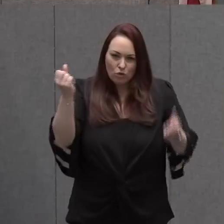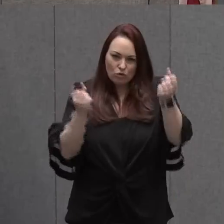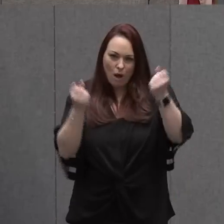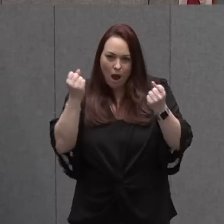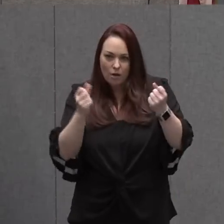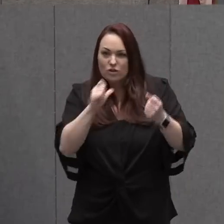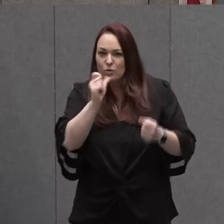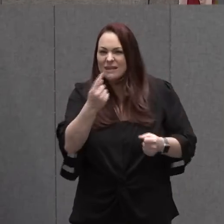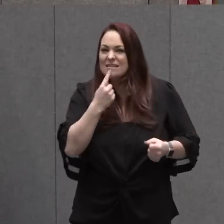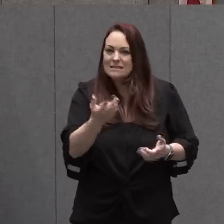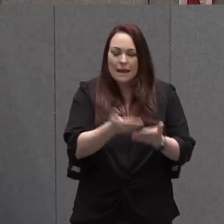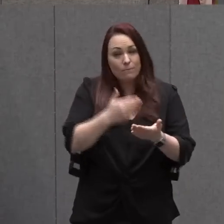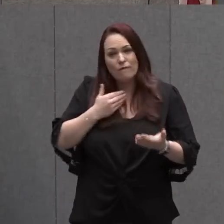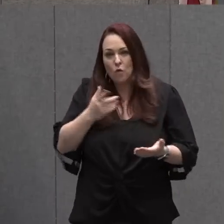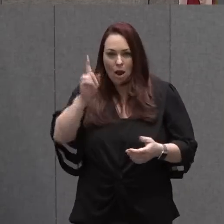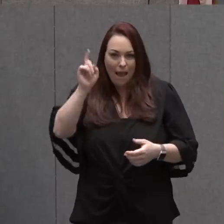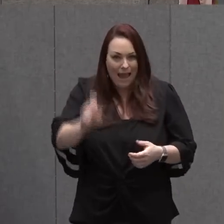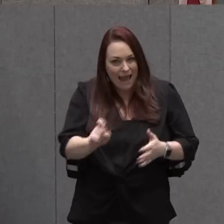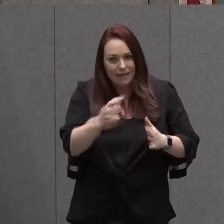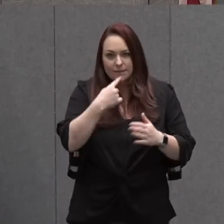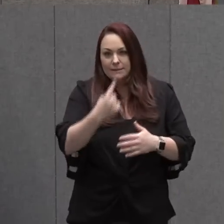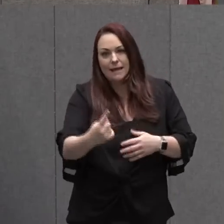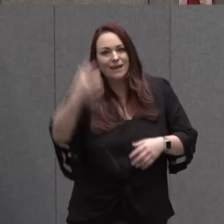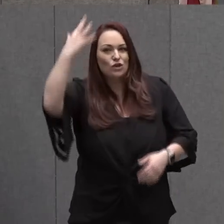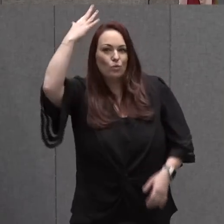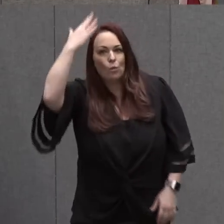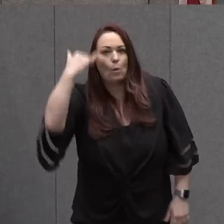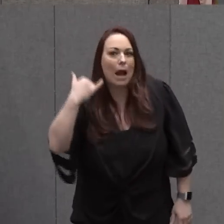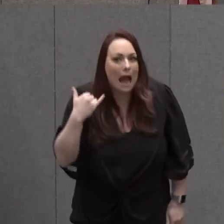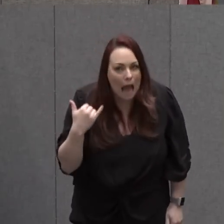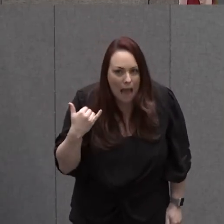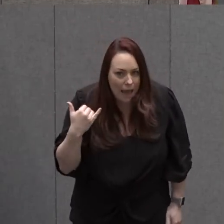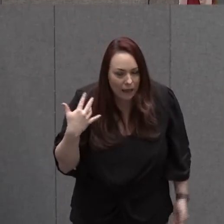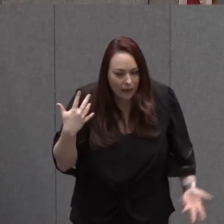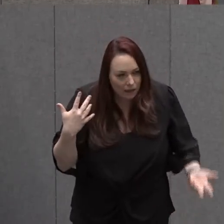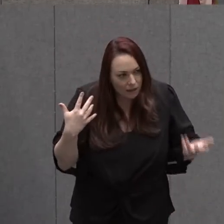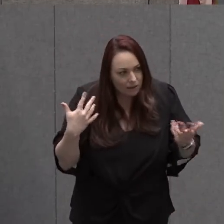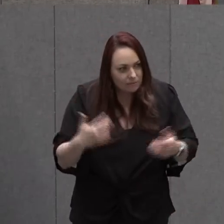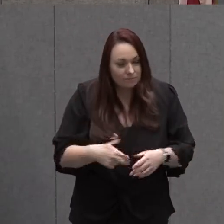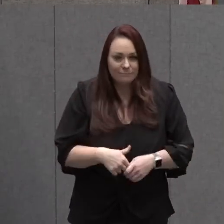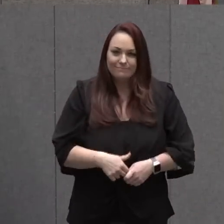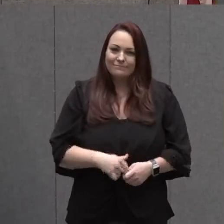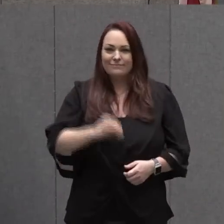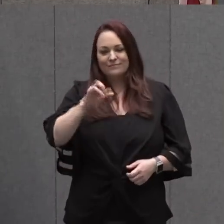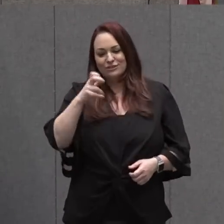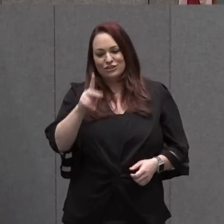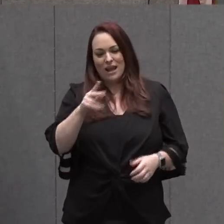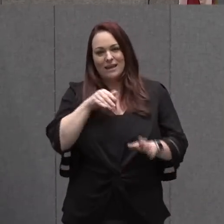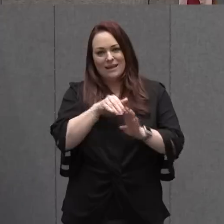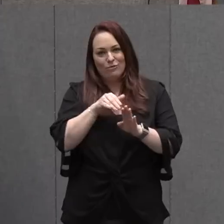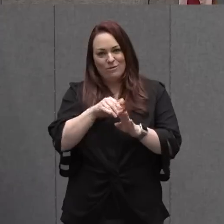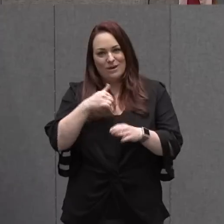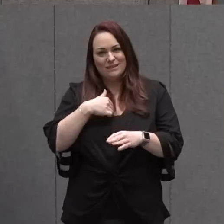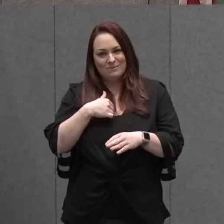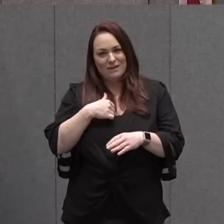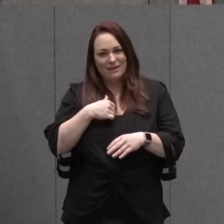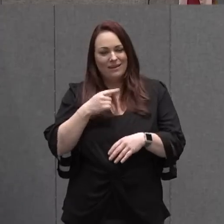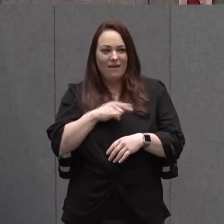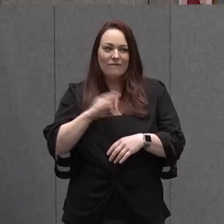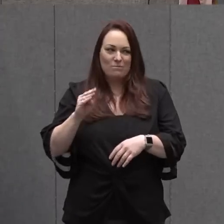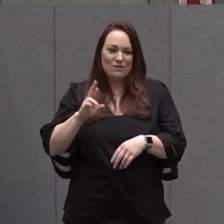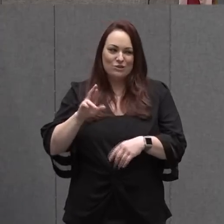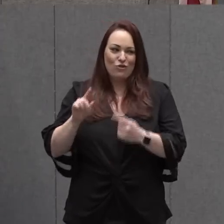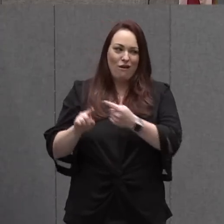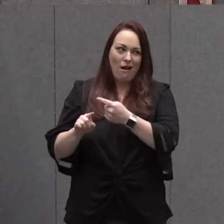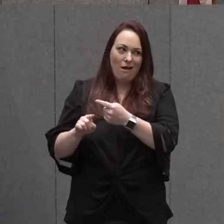You didn't say before that I had to tell you why. This Jack reminds me a lot about you, Mr. R.